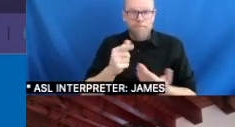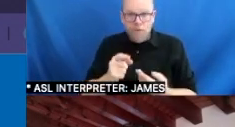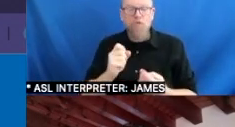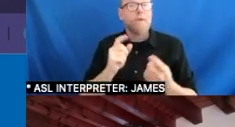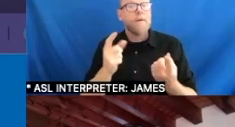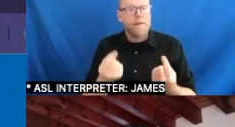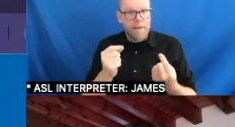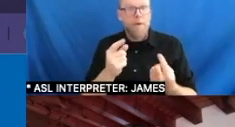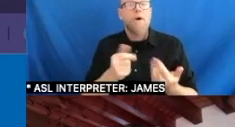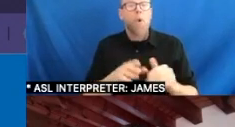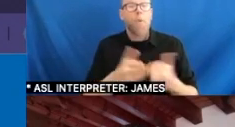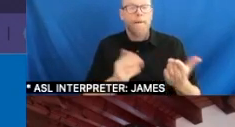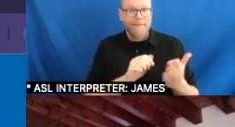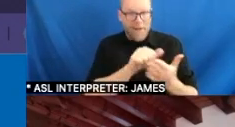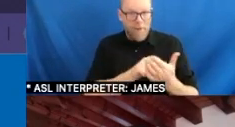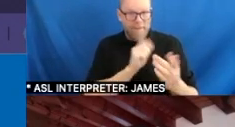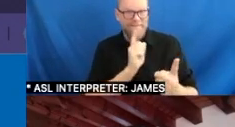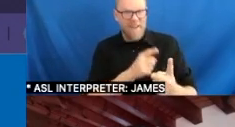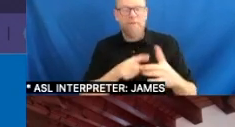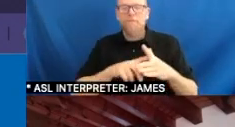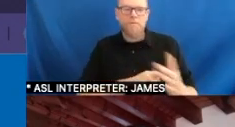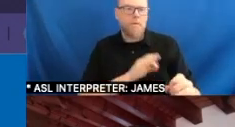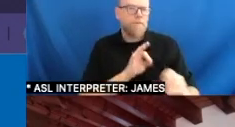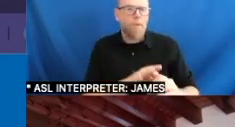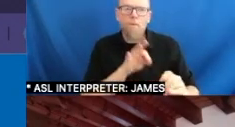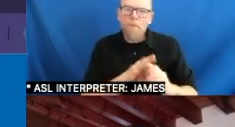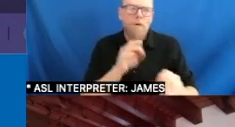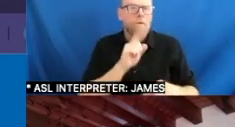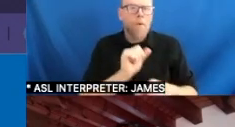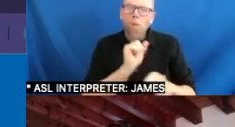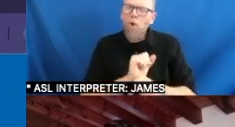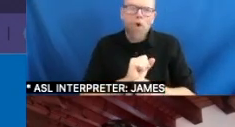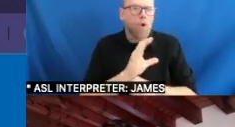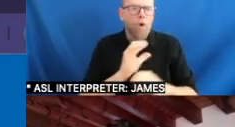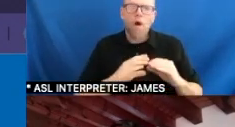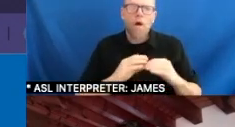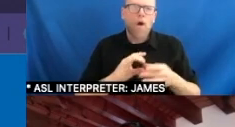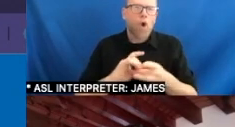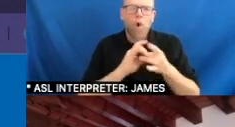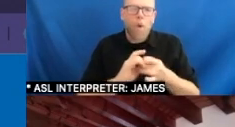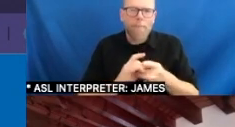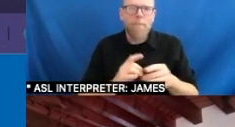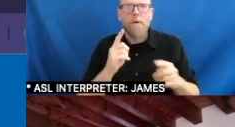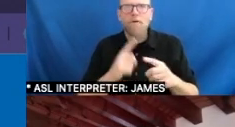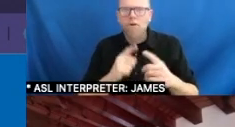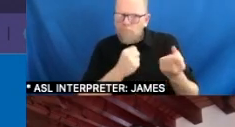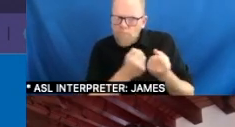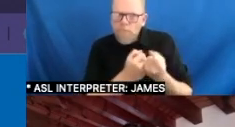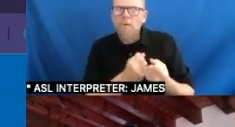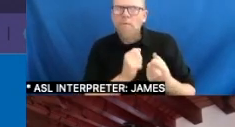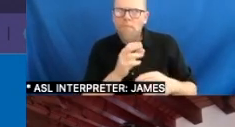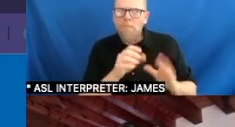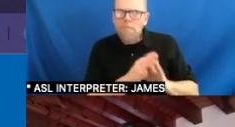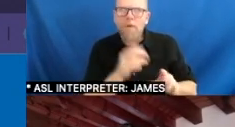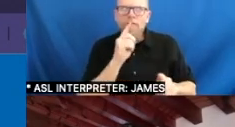Cooperative Center Federal Credit Union and started voting on worker co-op advocates onto the board to start changing the policies of the